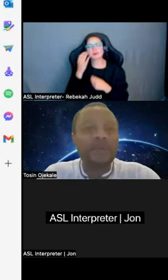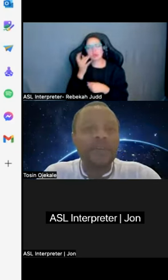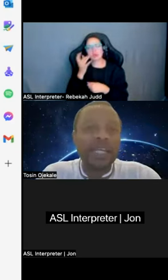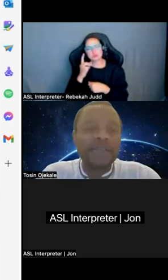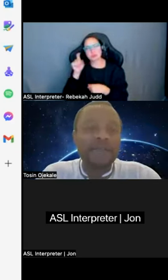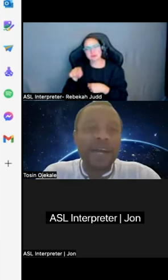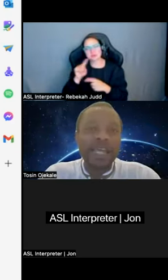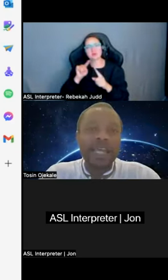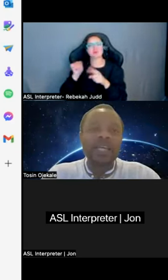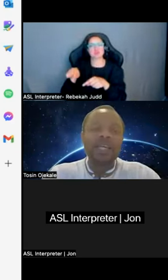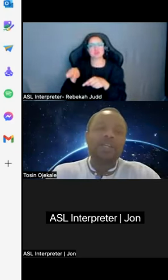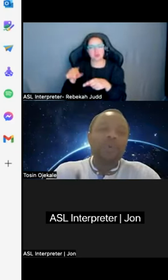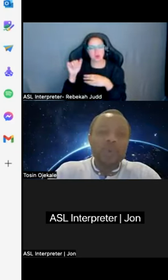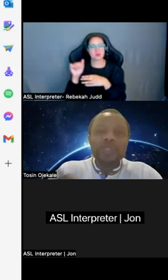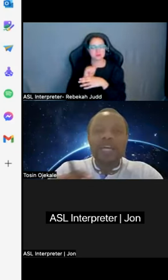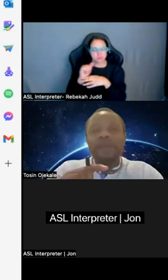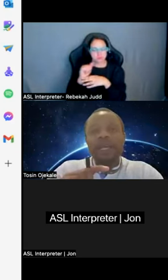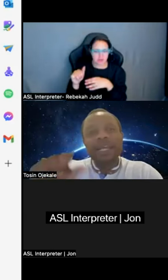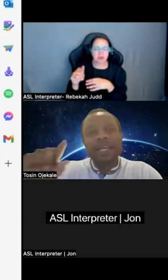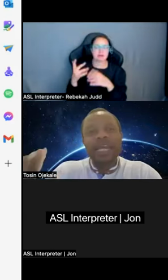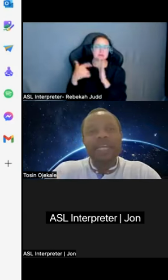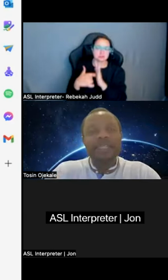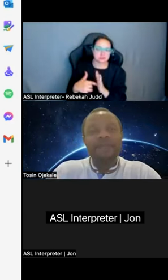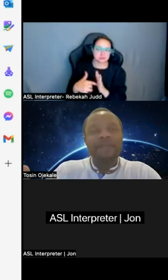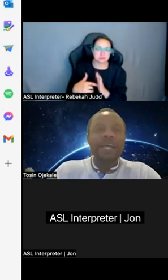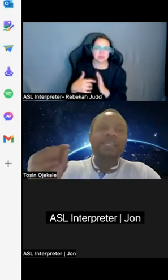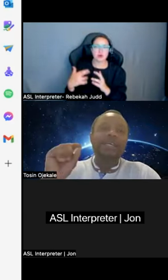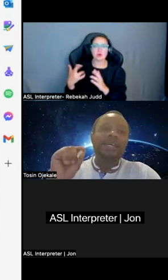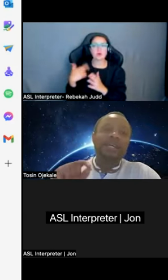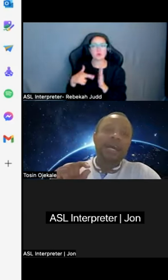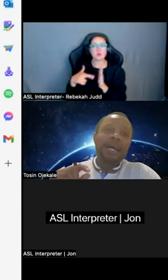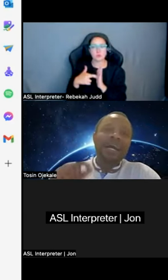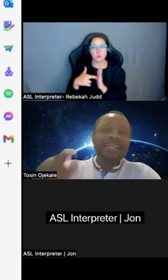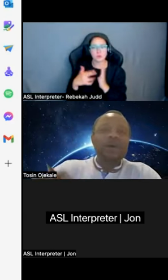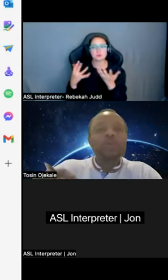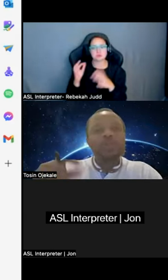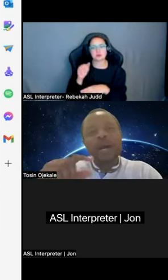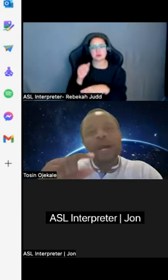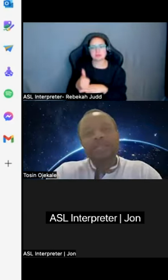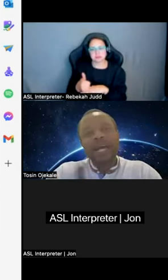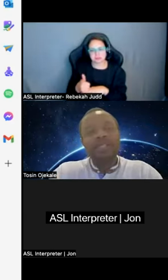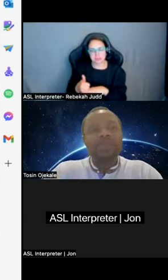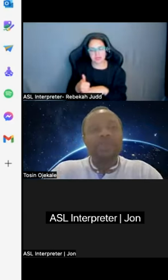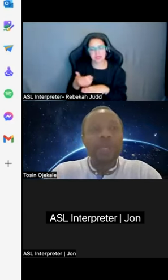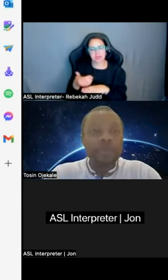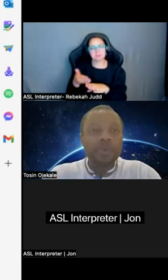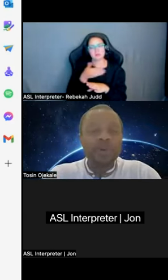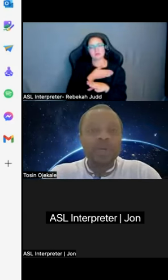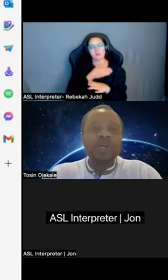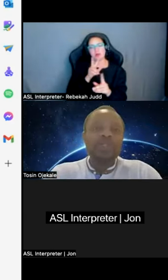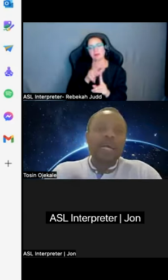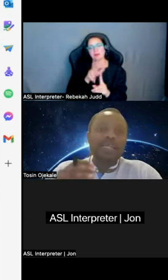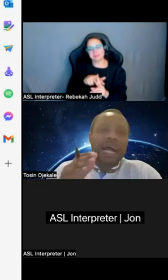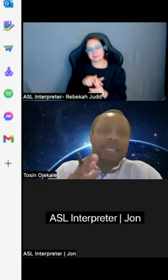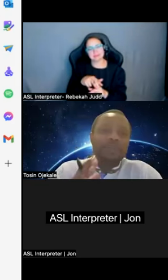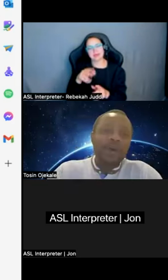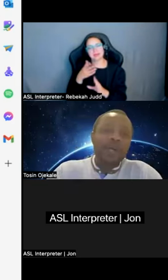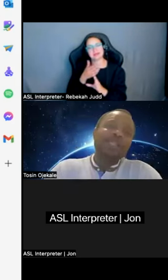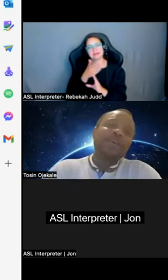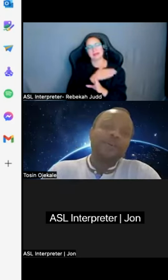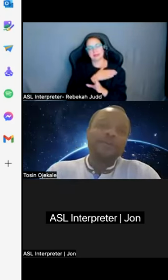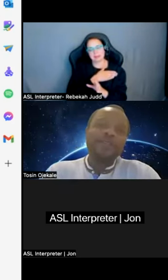things we've identified here. So roles have been clearly identified and also assigned to people, so that at